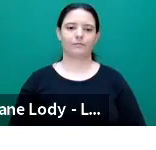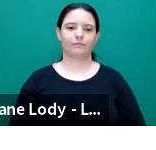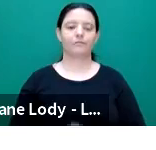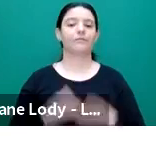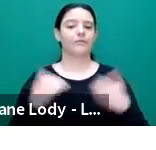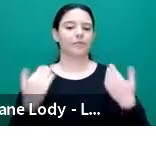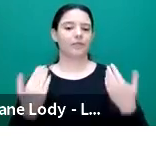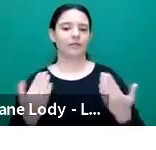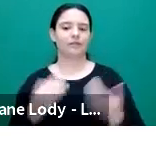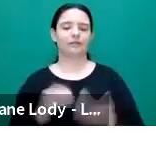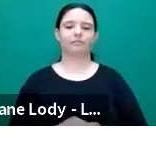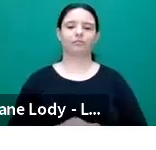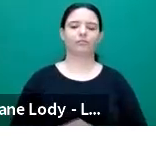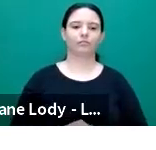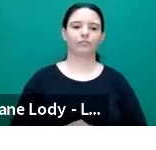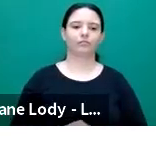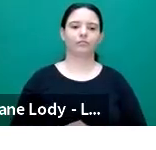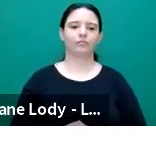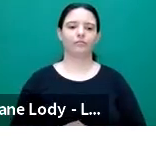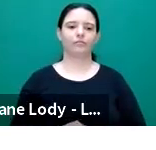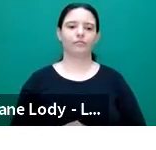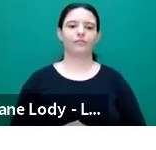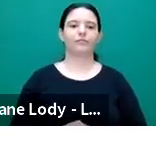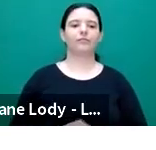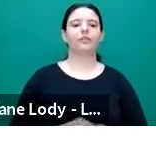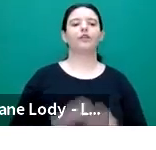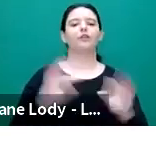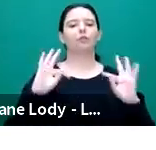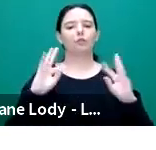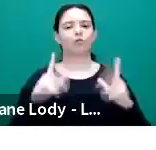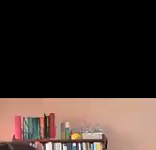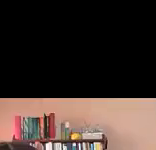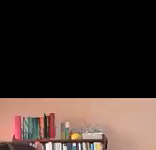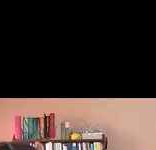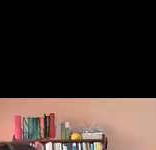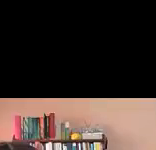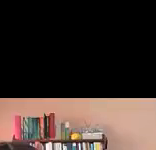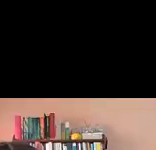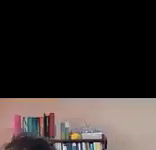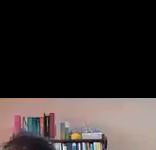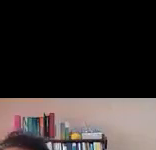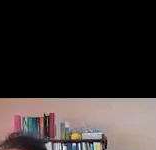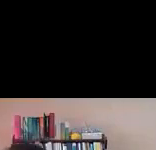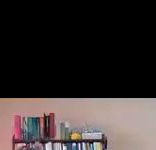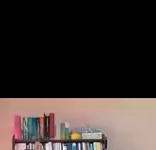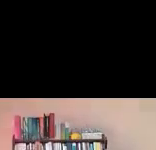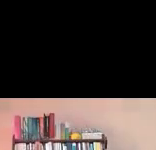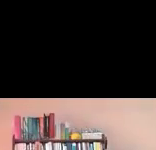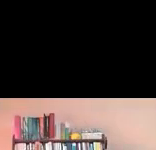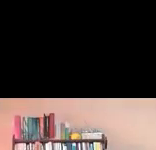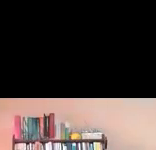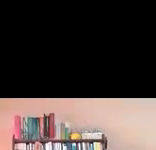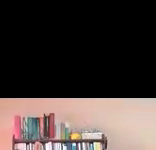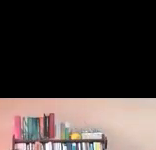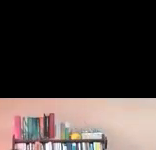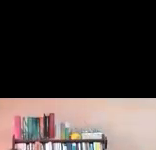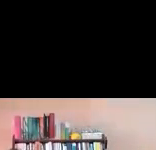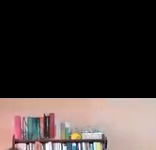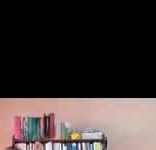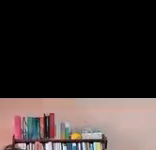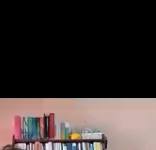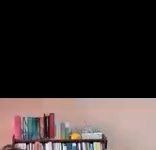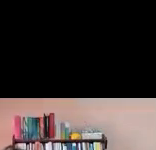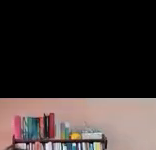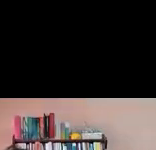going beyond these these somewhat earlier articles, and I will stop sharing now and we can open up for